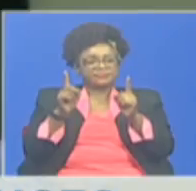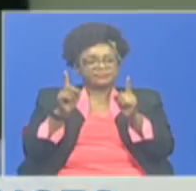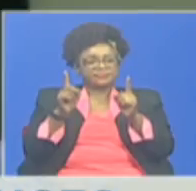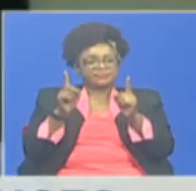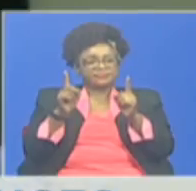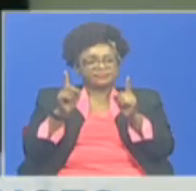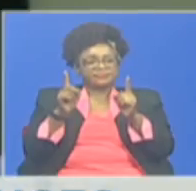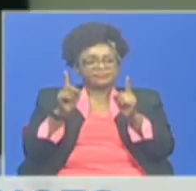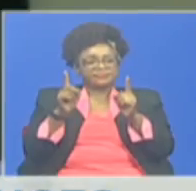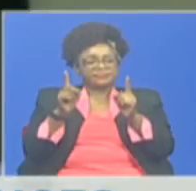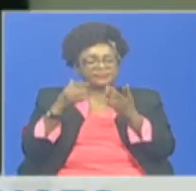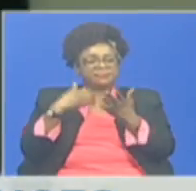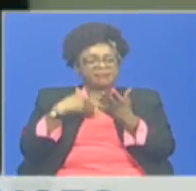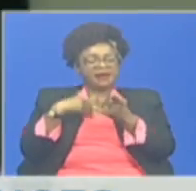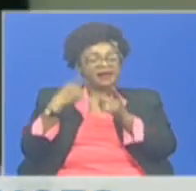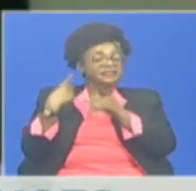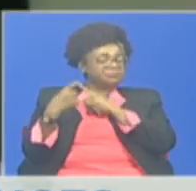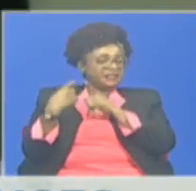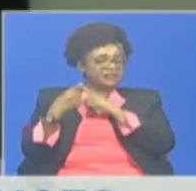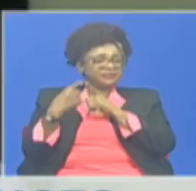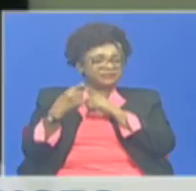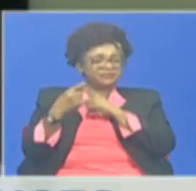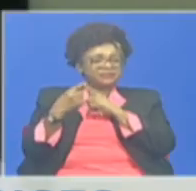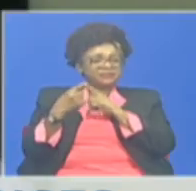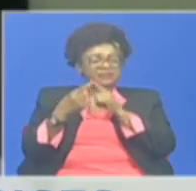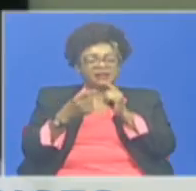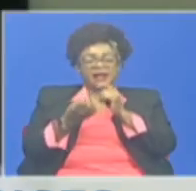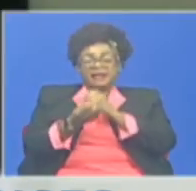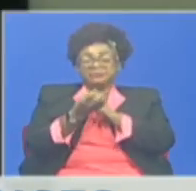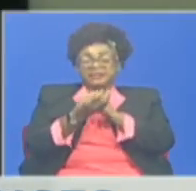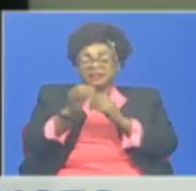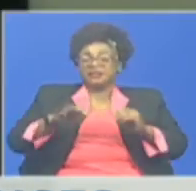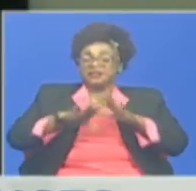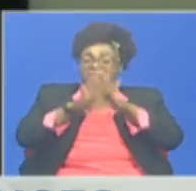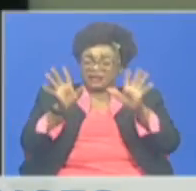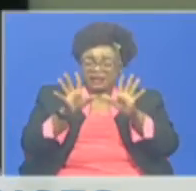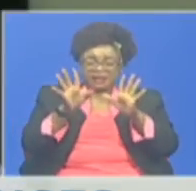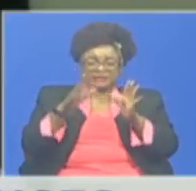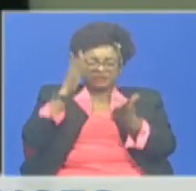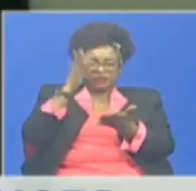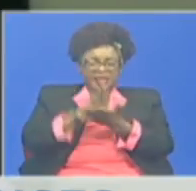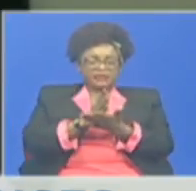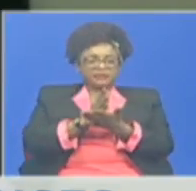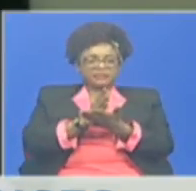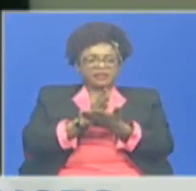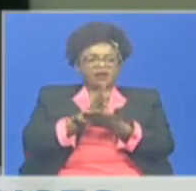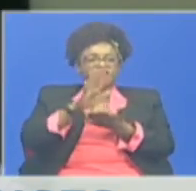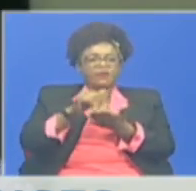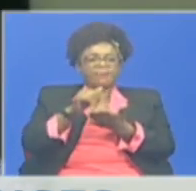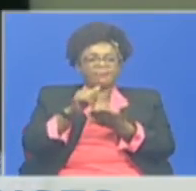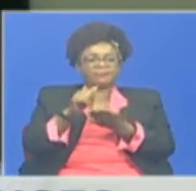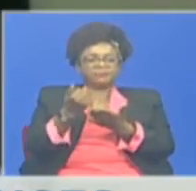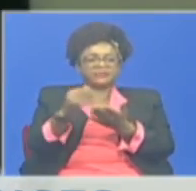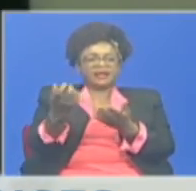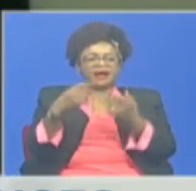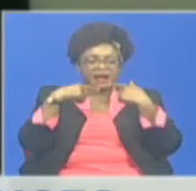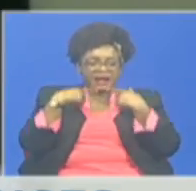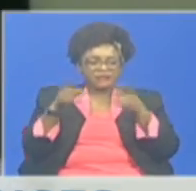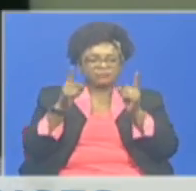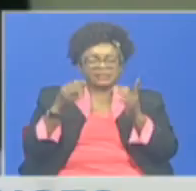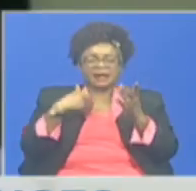Now, my experience shed some light on the state of affairs in Kenya, the reality away from the press conferences and the announcements. And I'm really glad